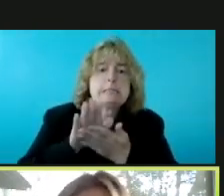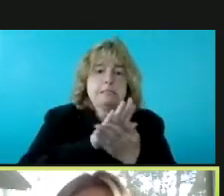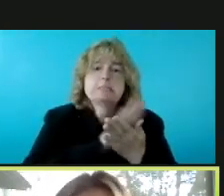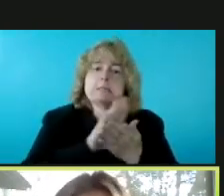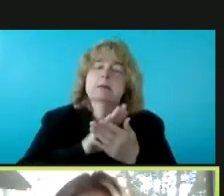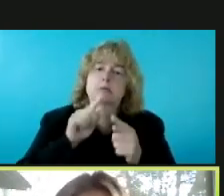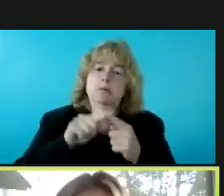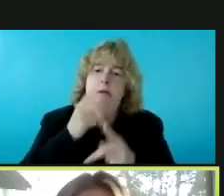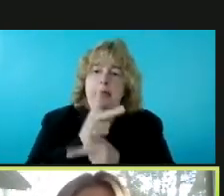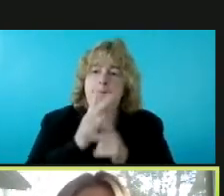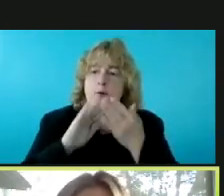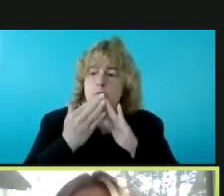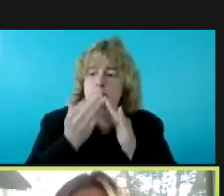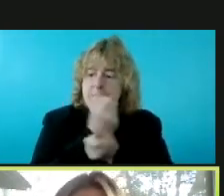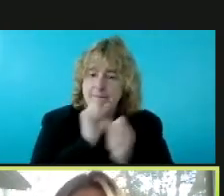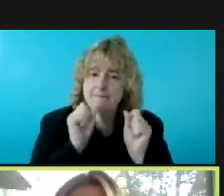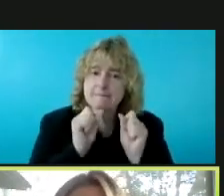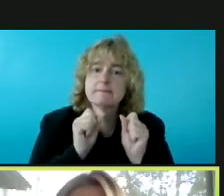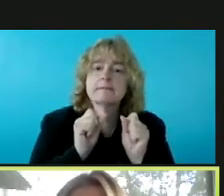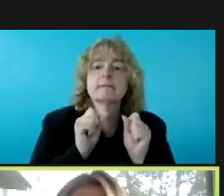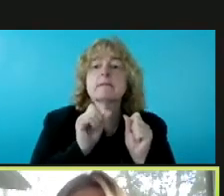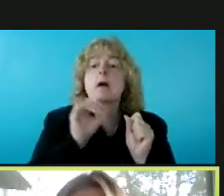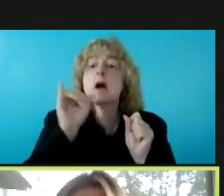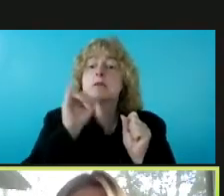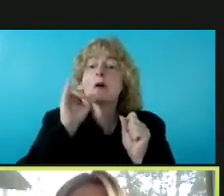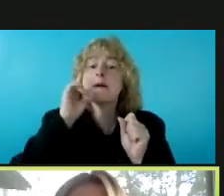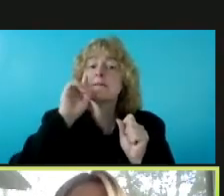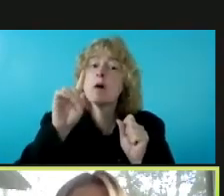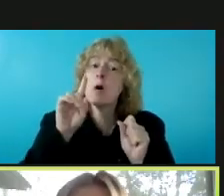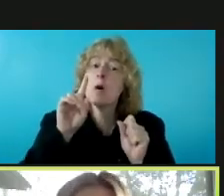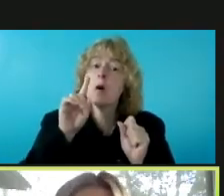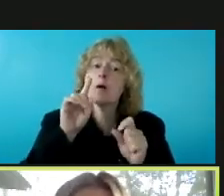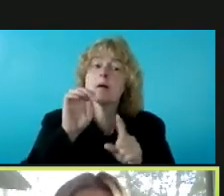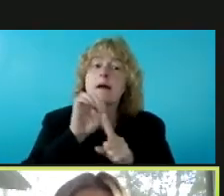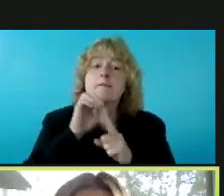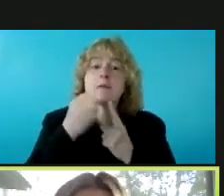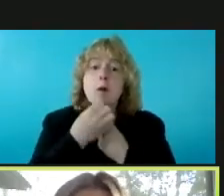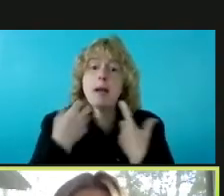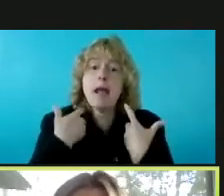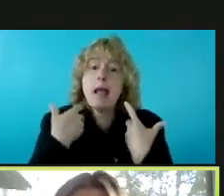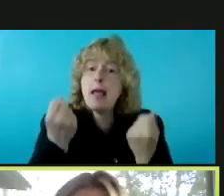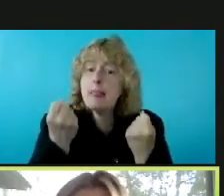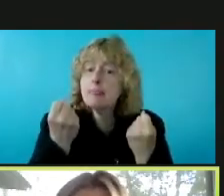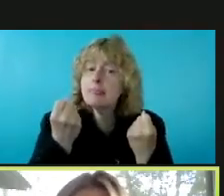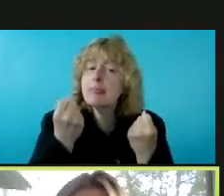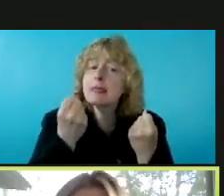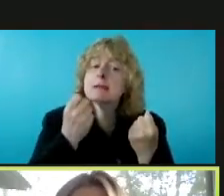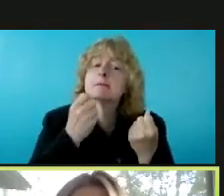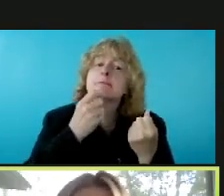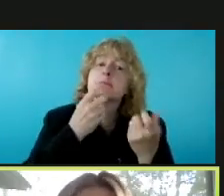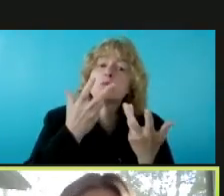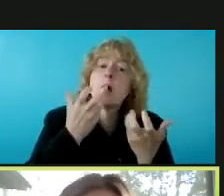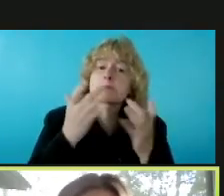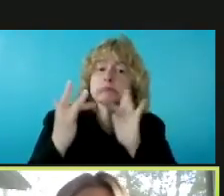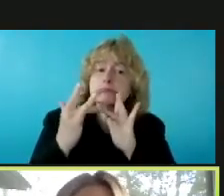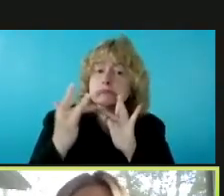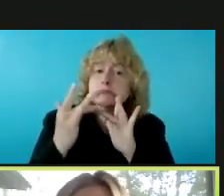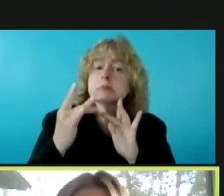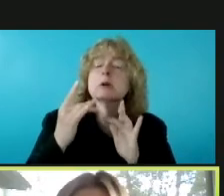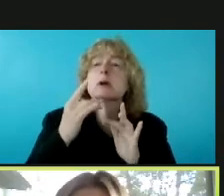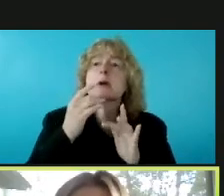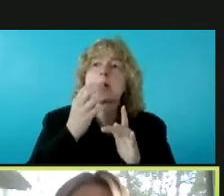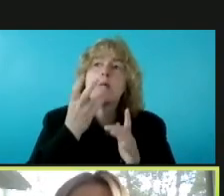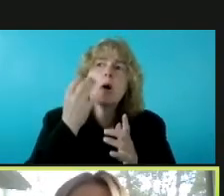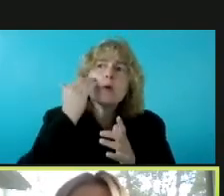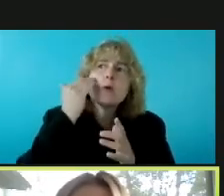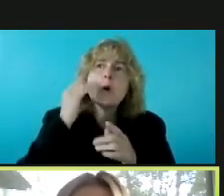you have questions about the environmental health of COVID-19, or you would like some assistance developing a plan to help keep your business and our community